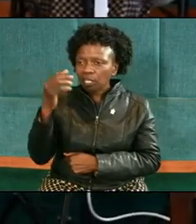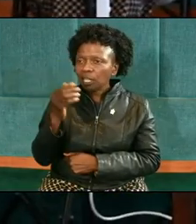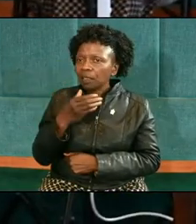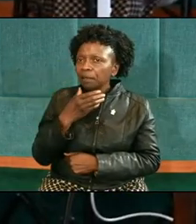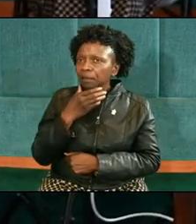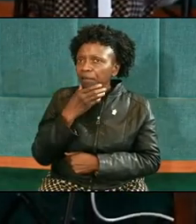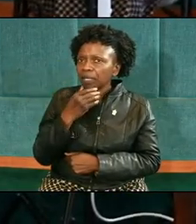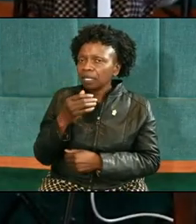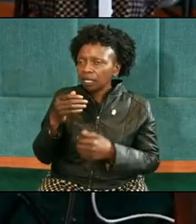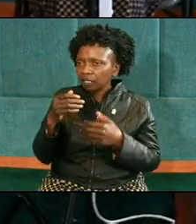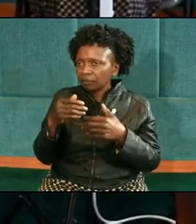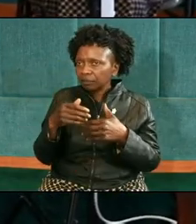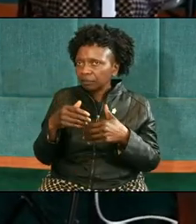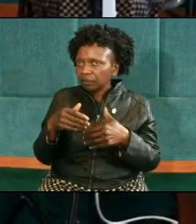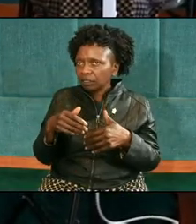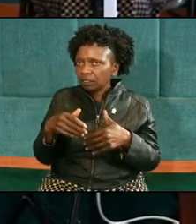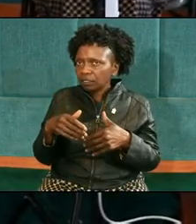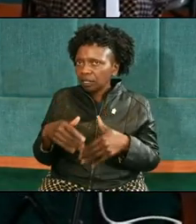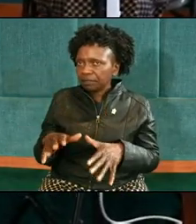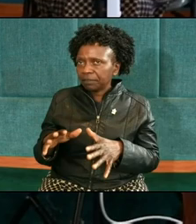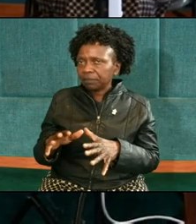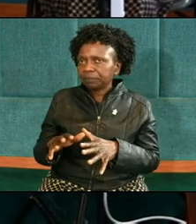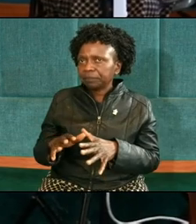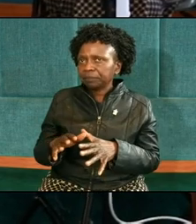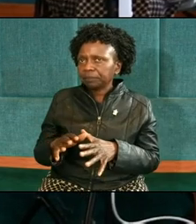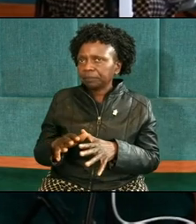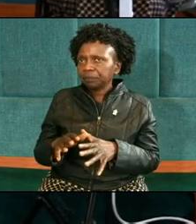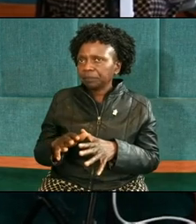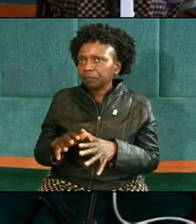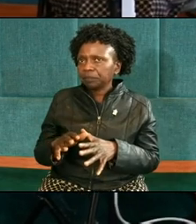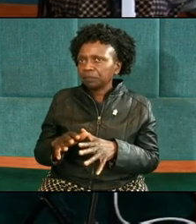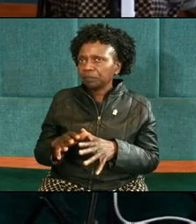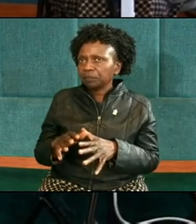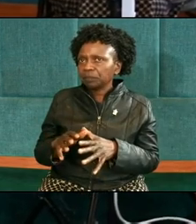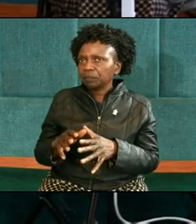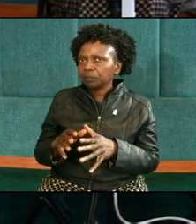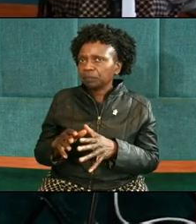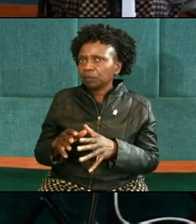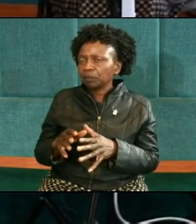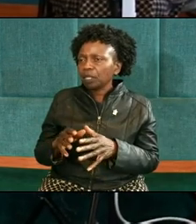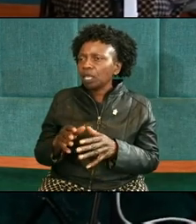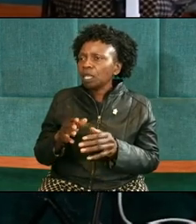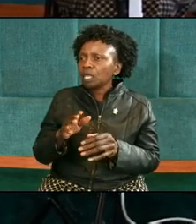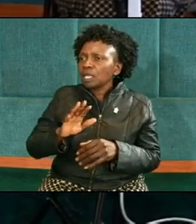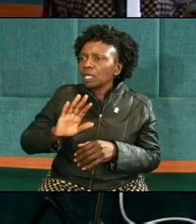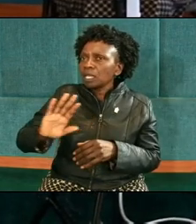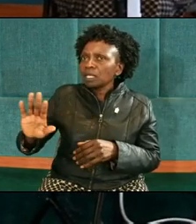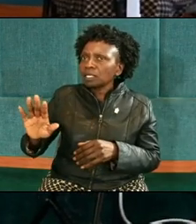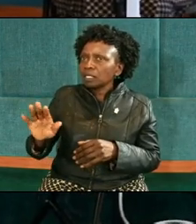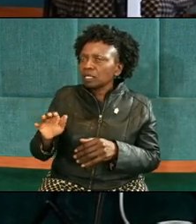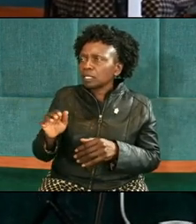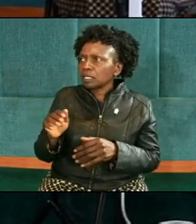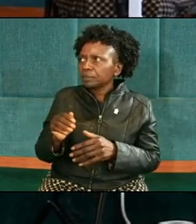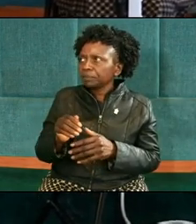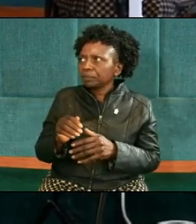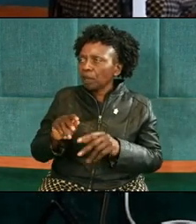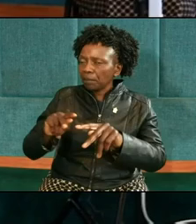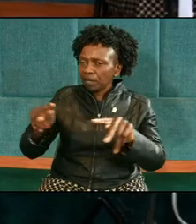The guy make a left turn, right? And his destination is